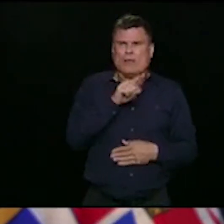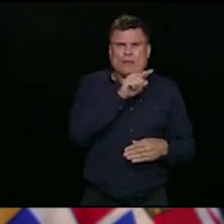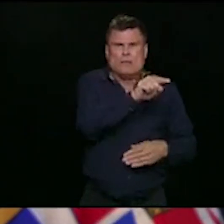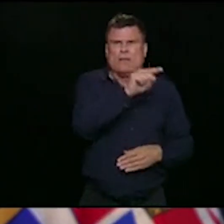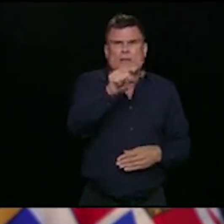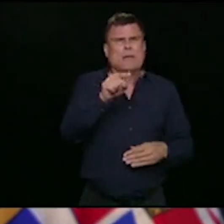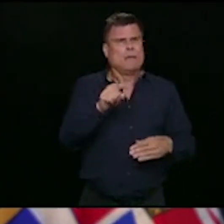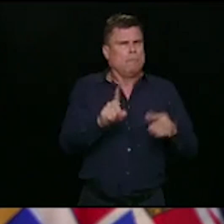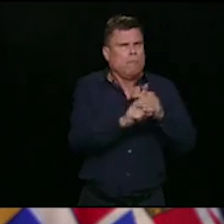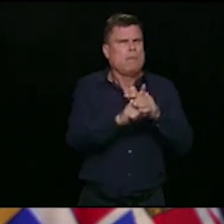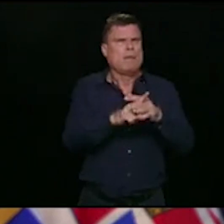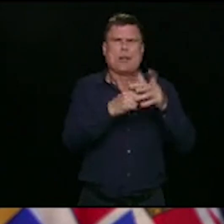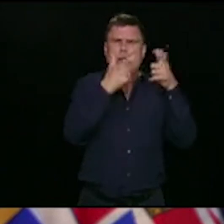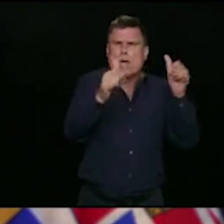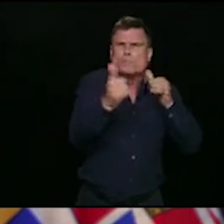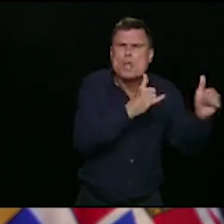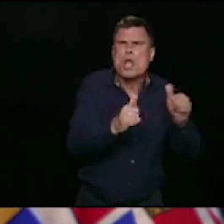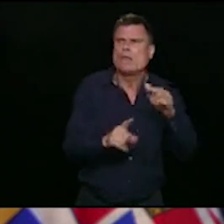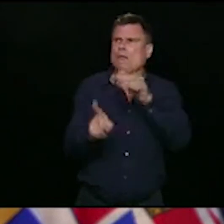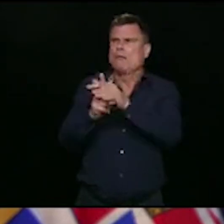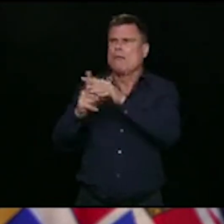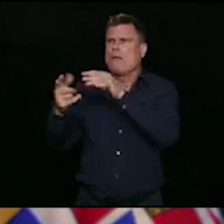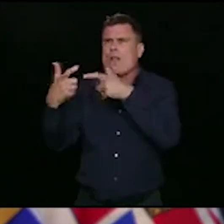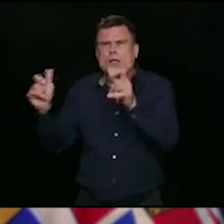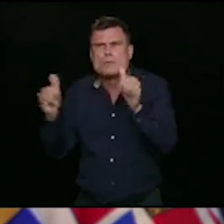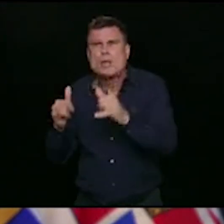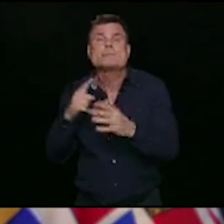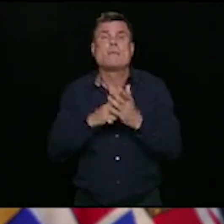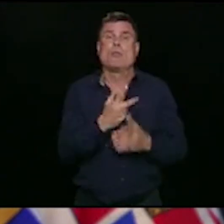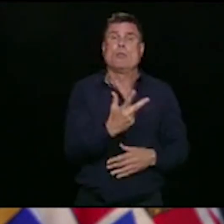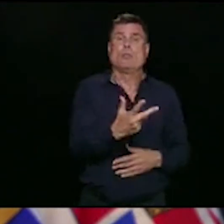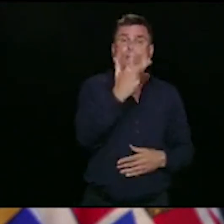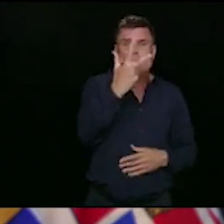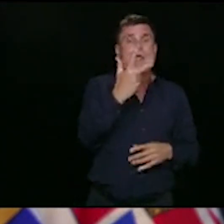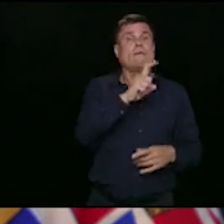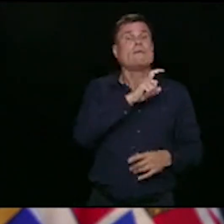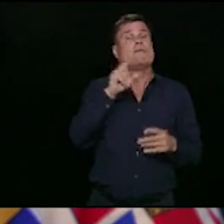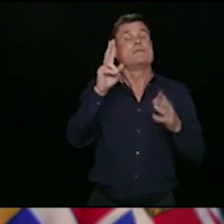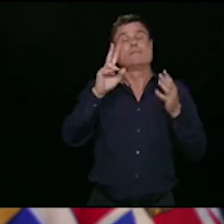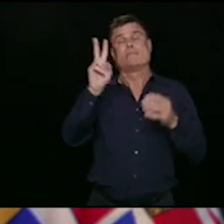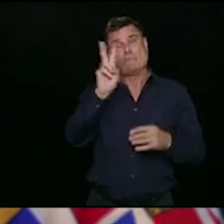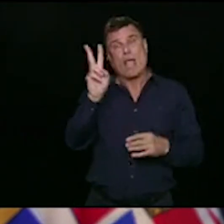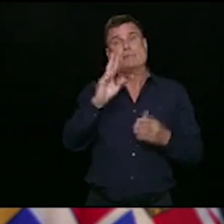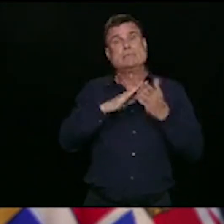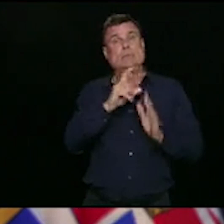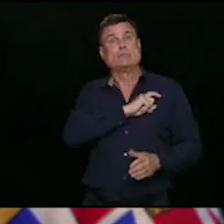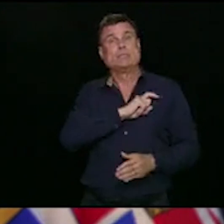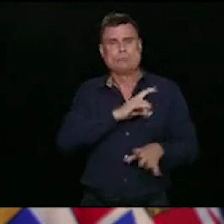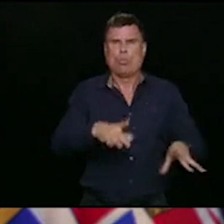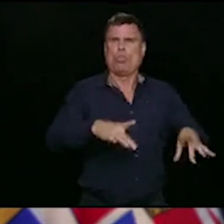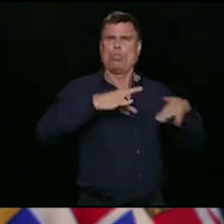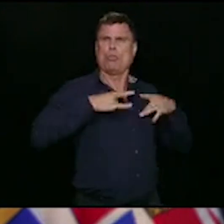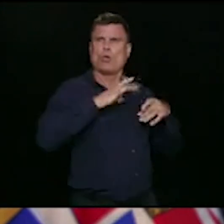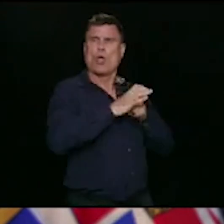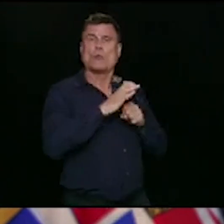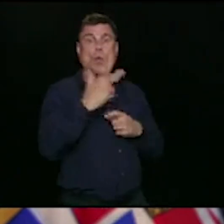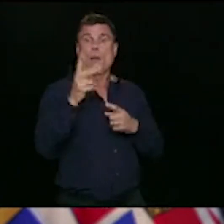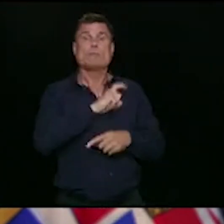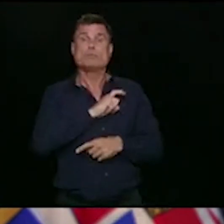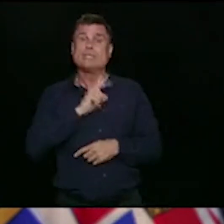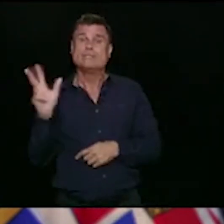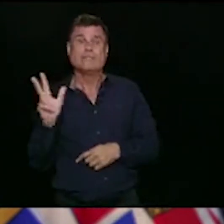with large parties, now that 3 Vancouver police officers have tested positive for the virus after breaking up a large house